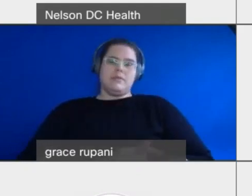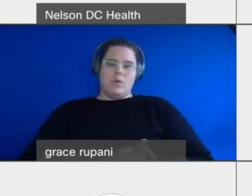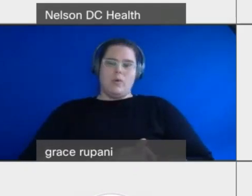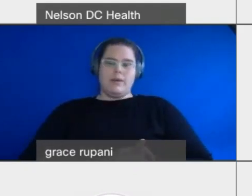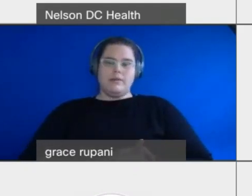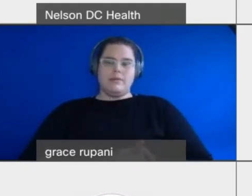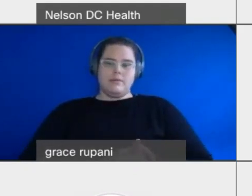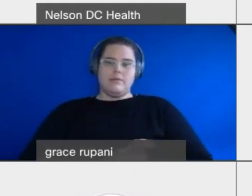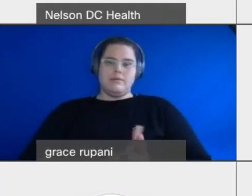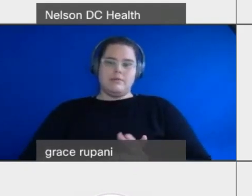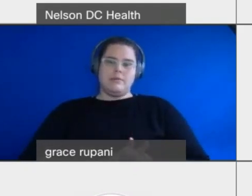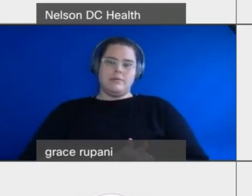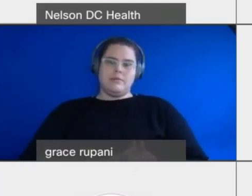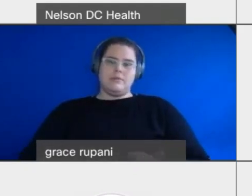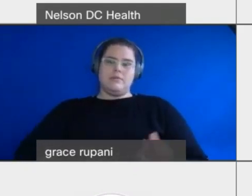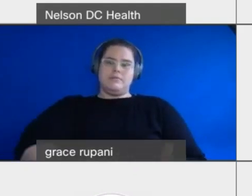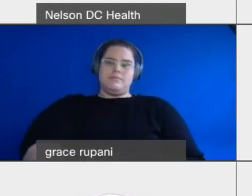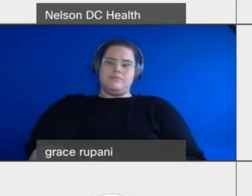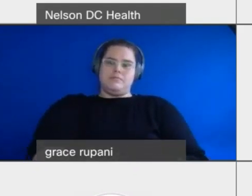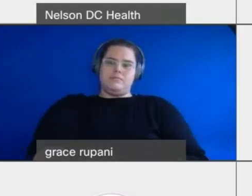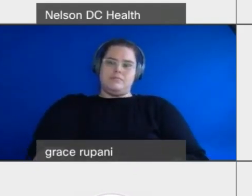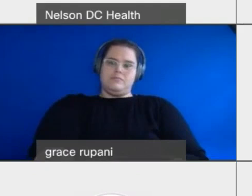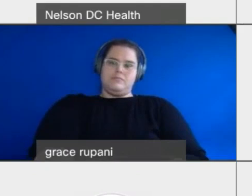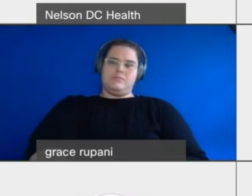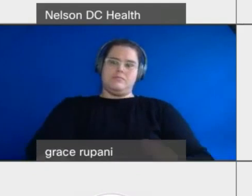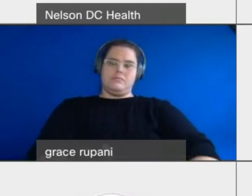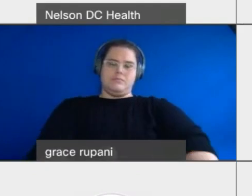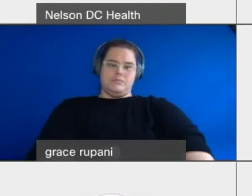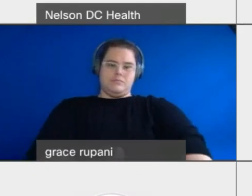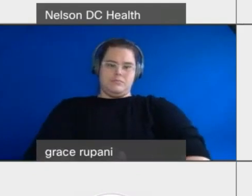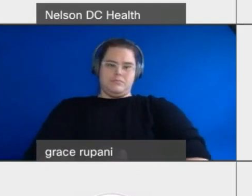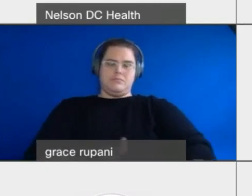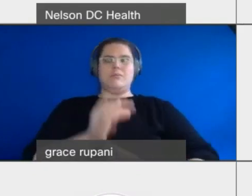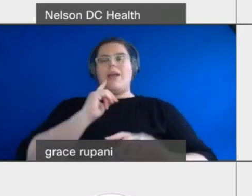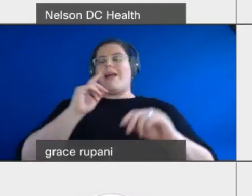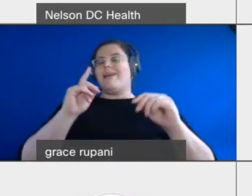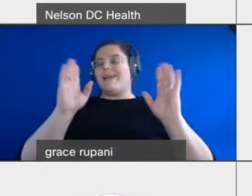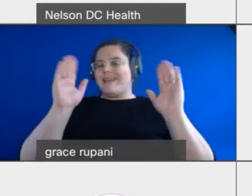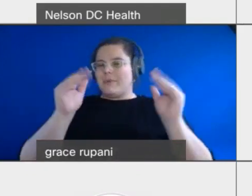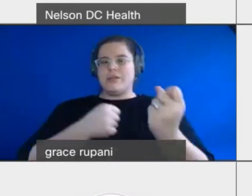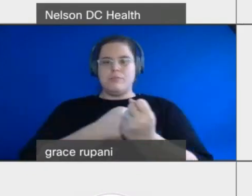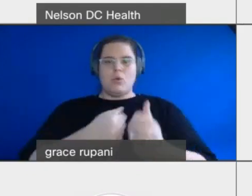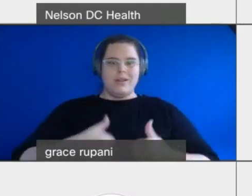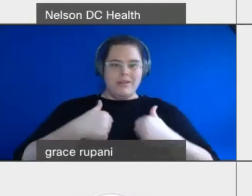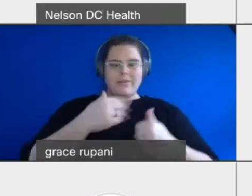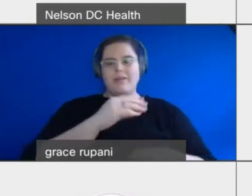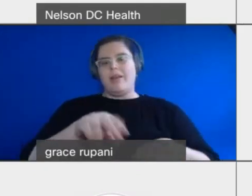supported living and then natural homes, we'll be doing the same kind of thing.